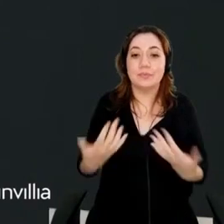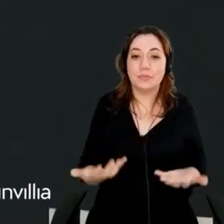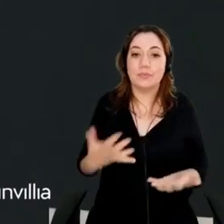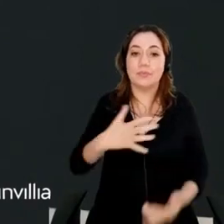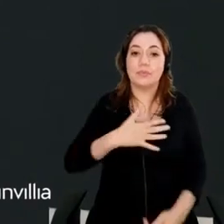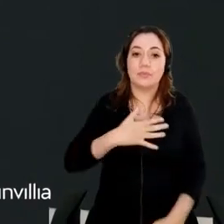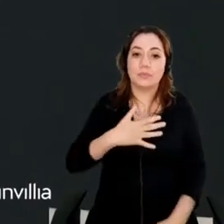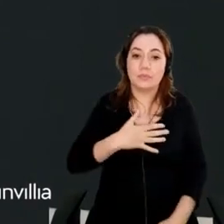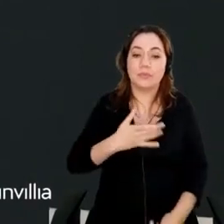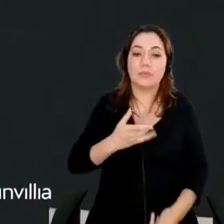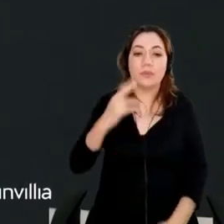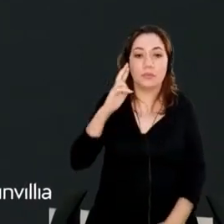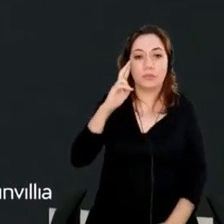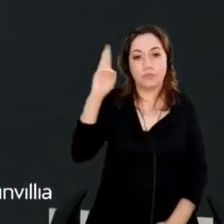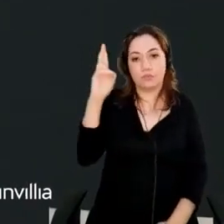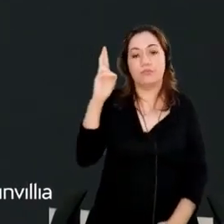Technologies.